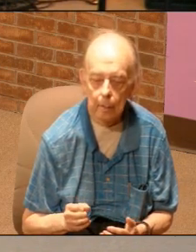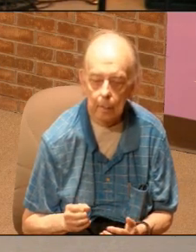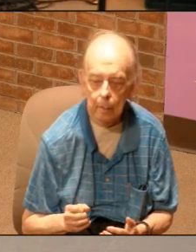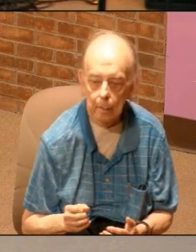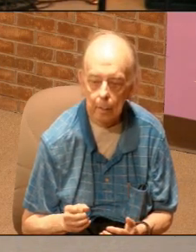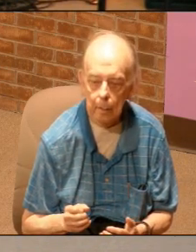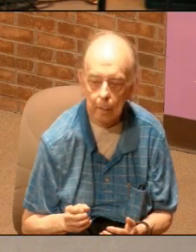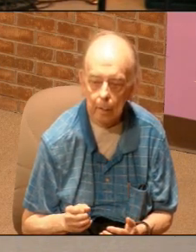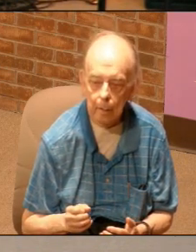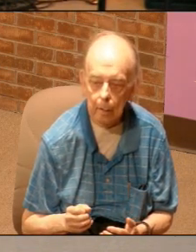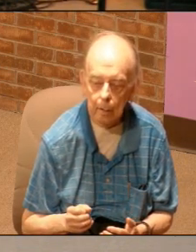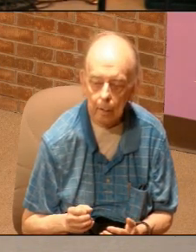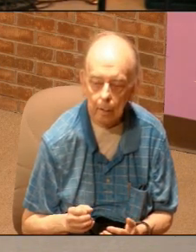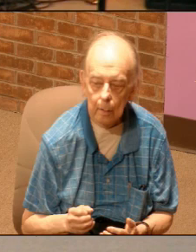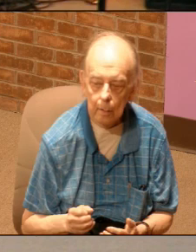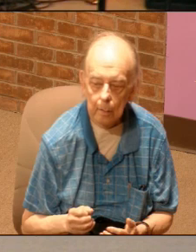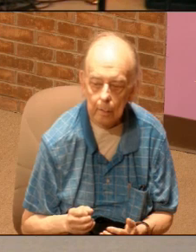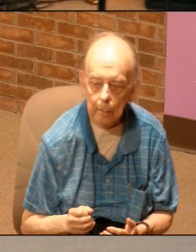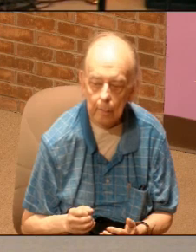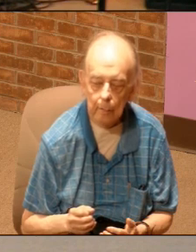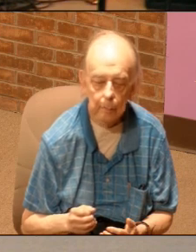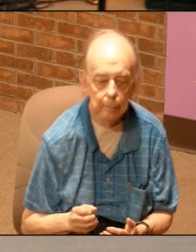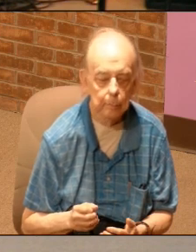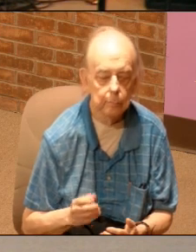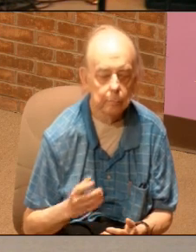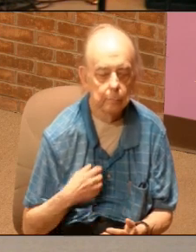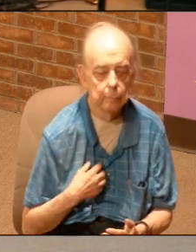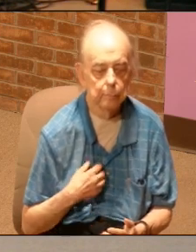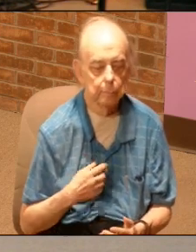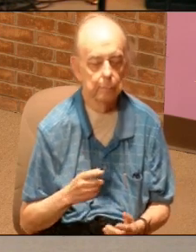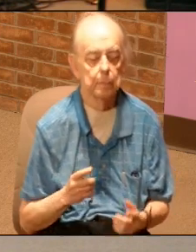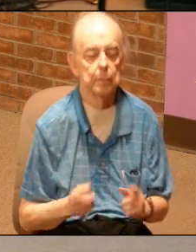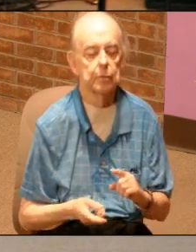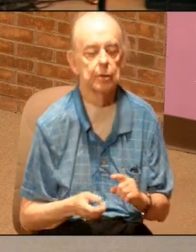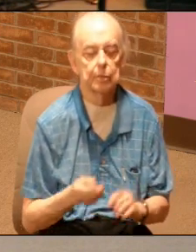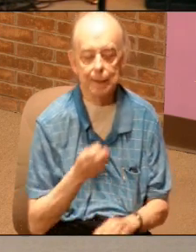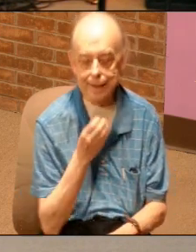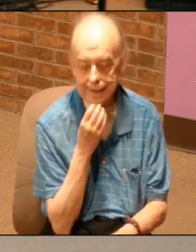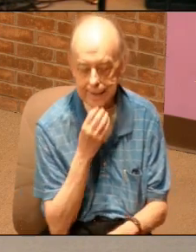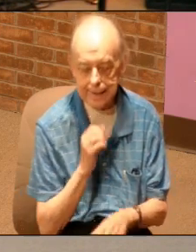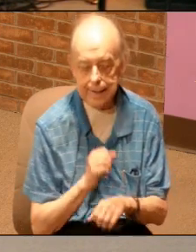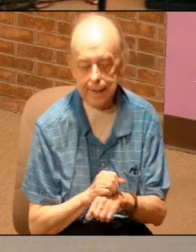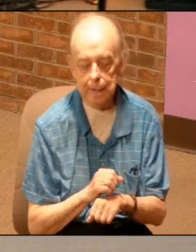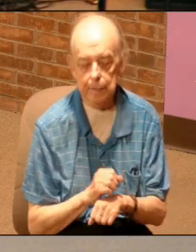pounds. Okay? And so I adjust my eating habits.